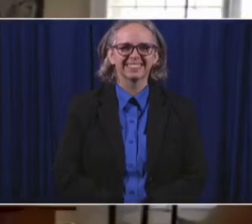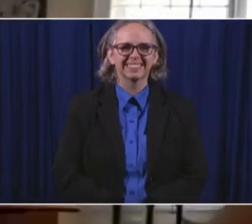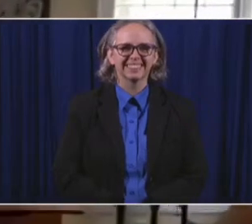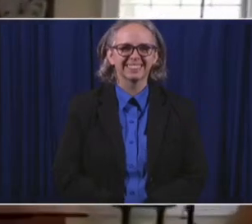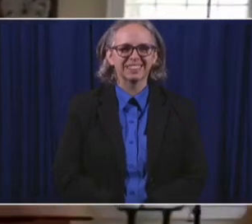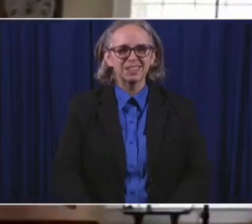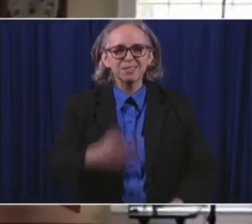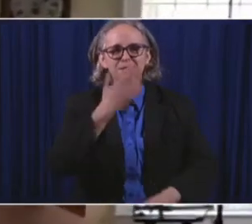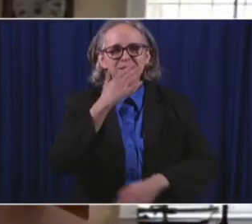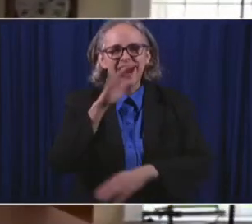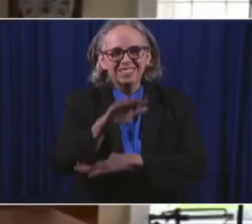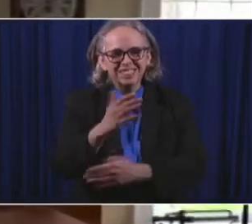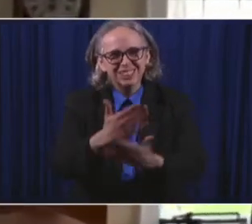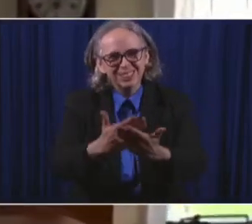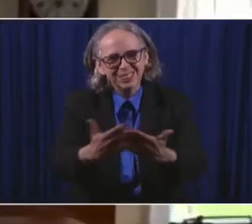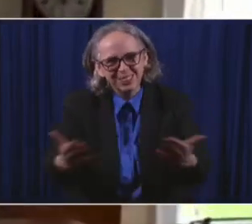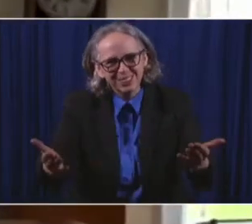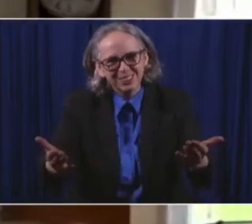Good afternoon, everyone.